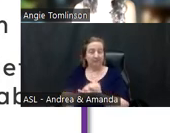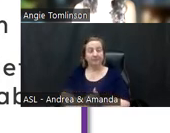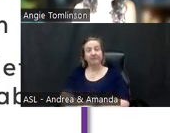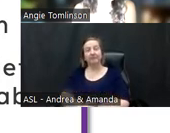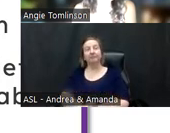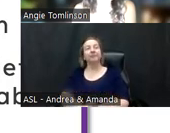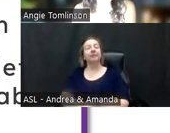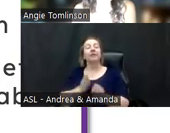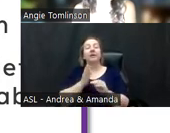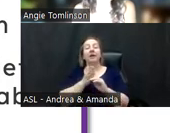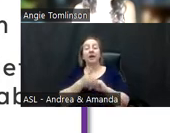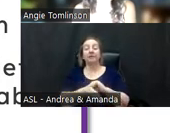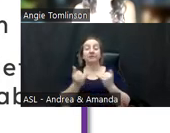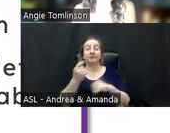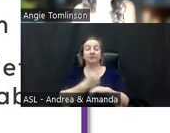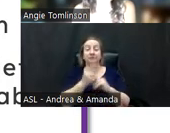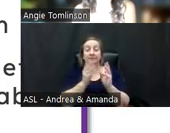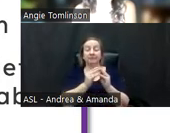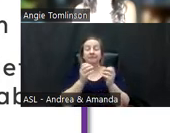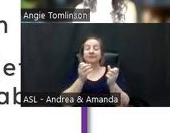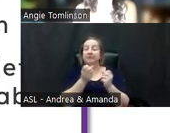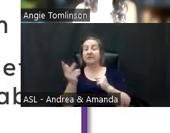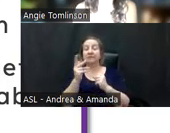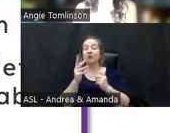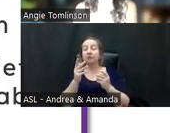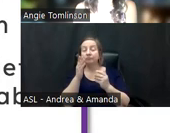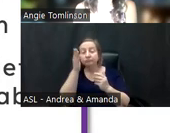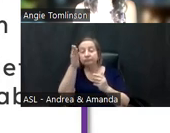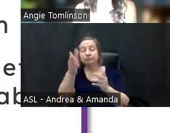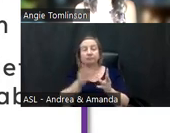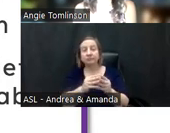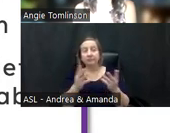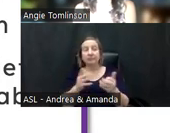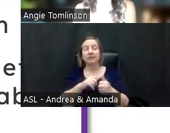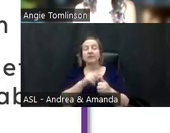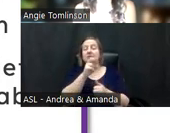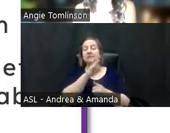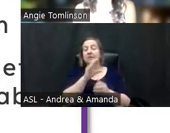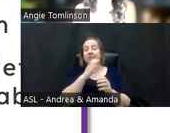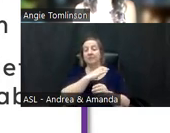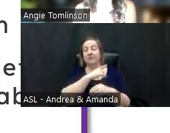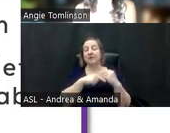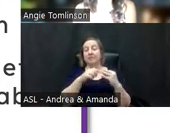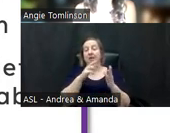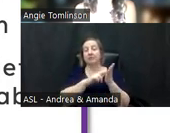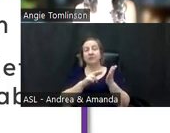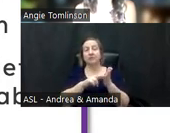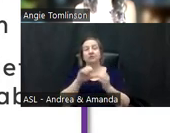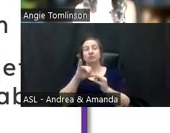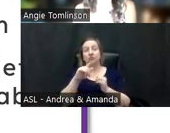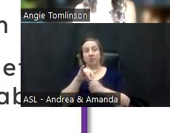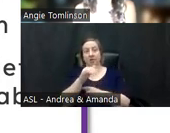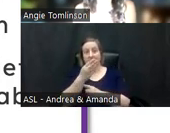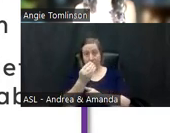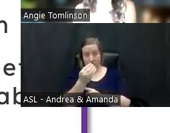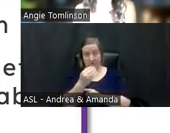Following today's meeting, here are the next several upcoming meetings of the Commission. The Subcommittee on Research will hold its next meeting July 14th.